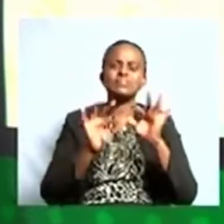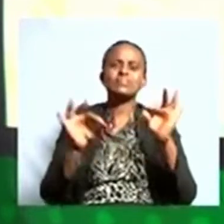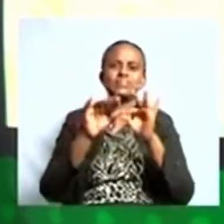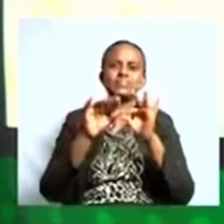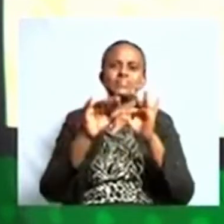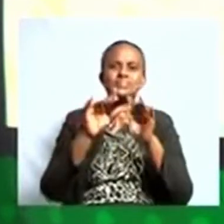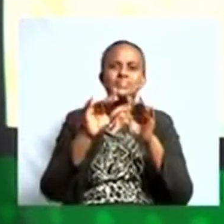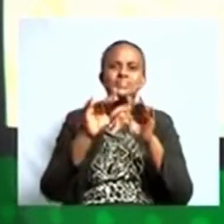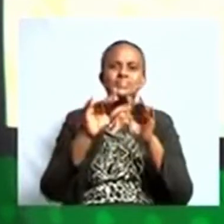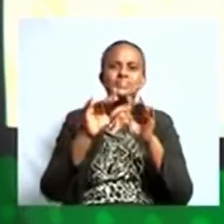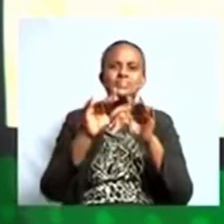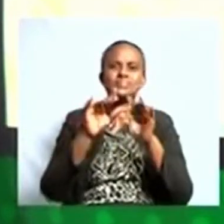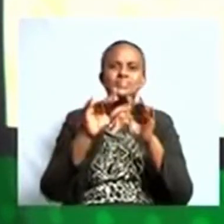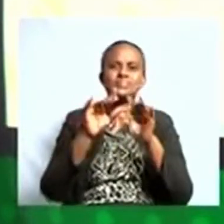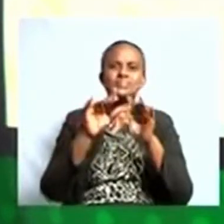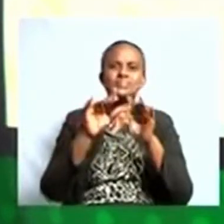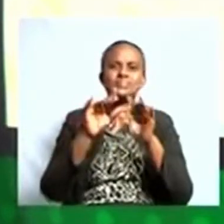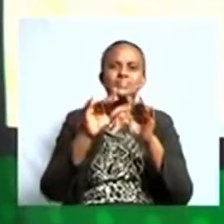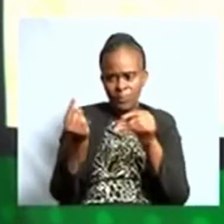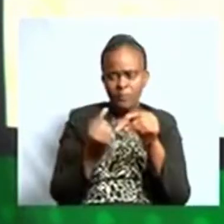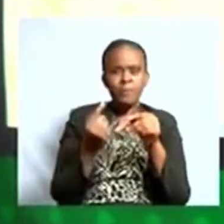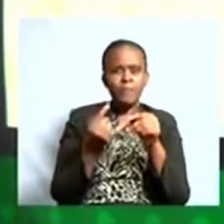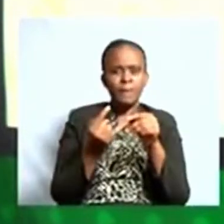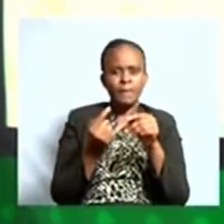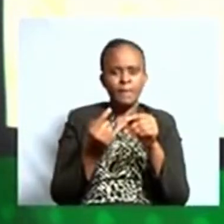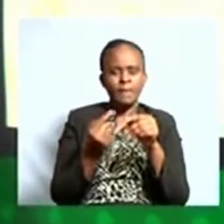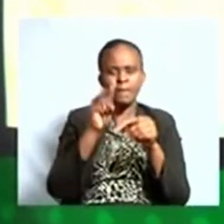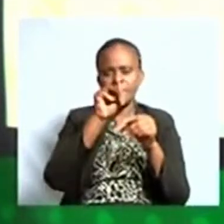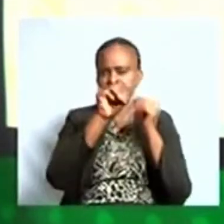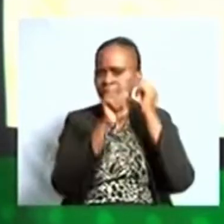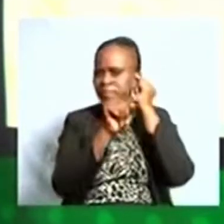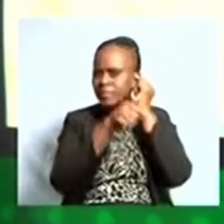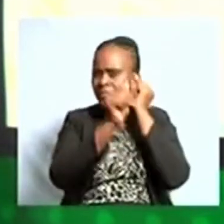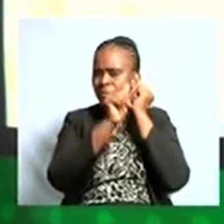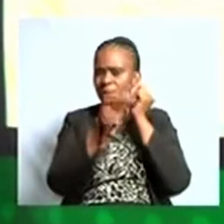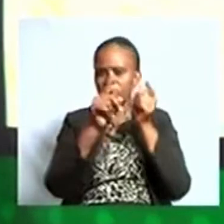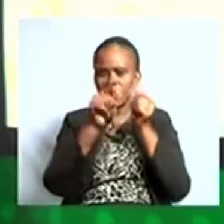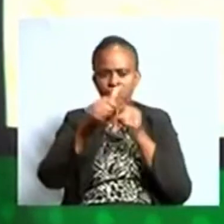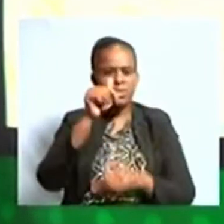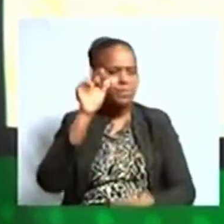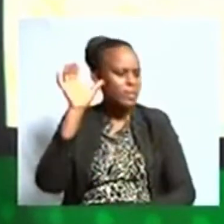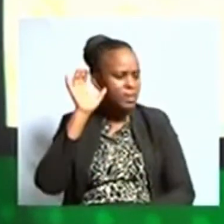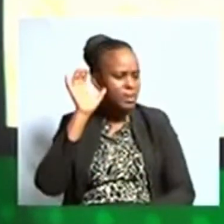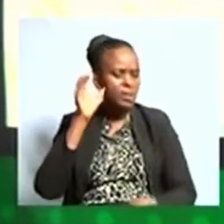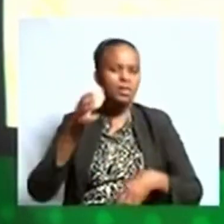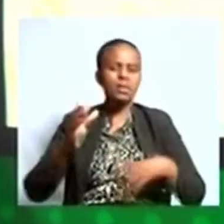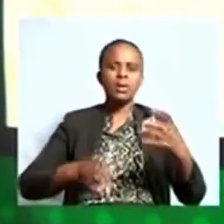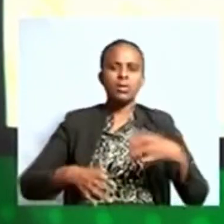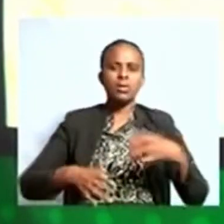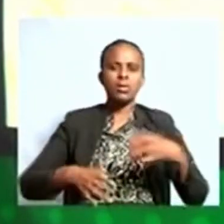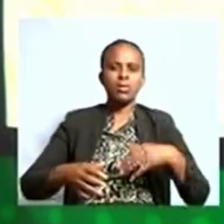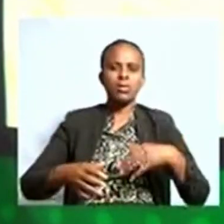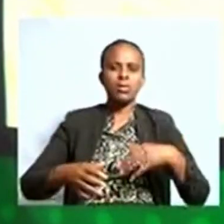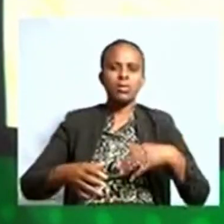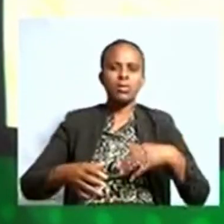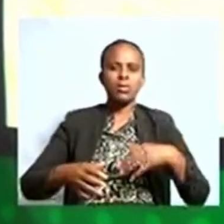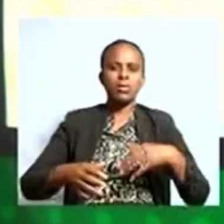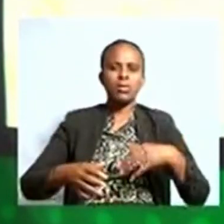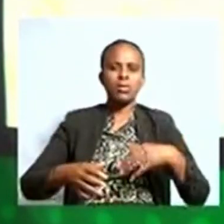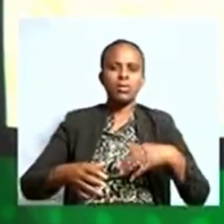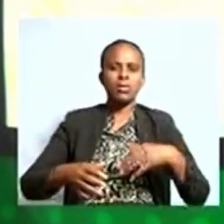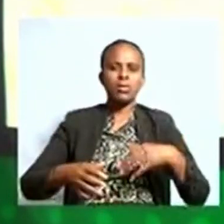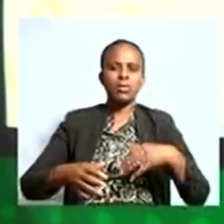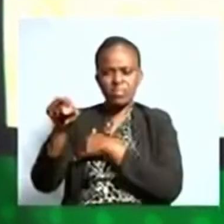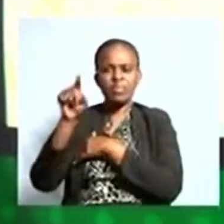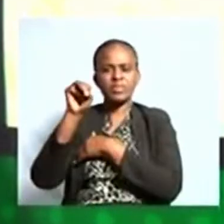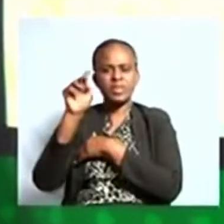important for people to come along. Mtendere itself, when you hear the cries that have been in Mtendere, when I went into Mtendere